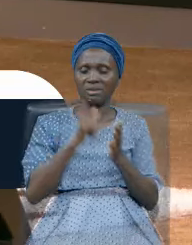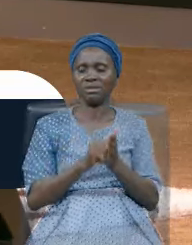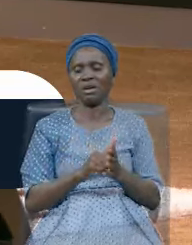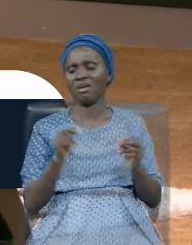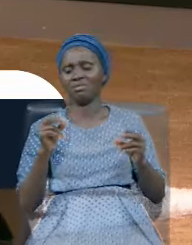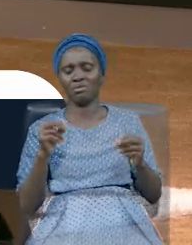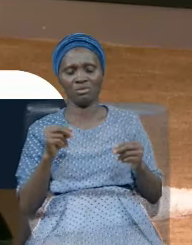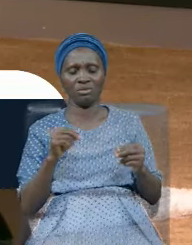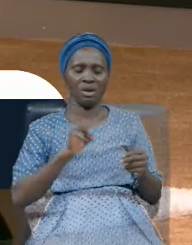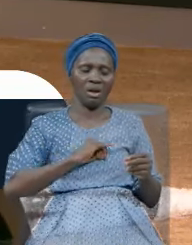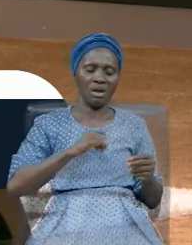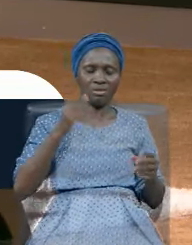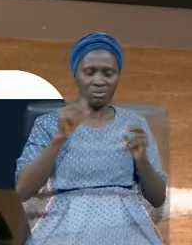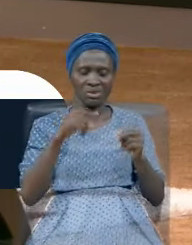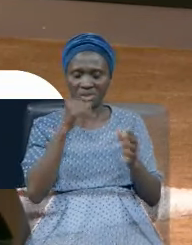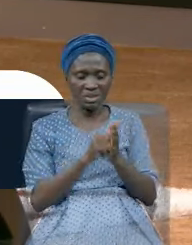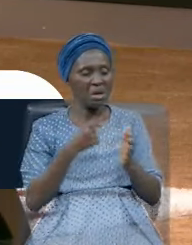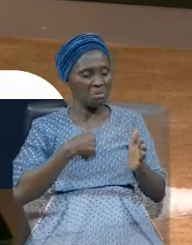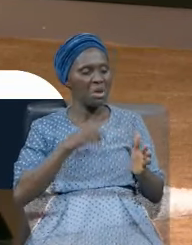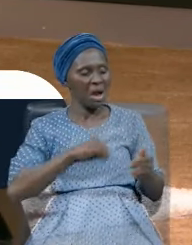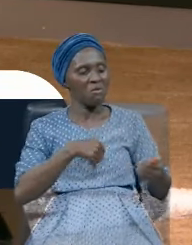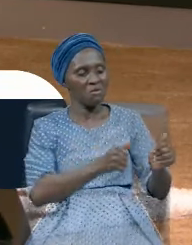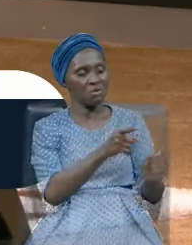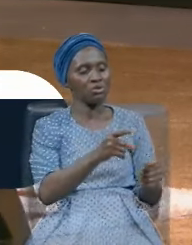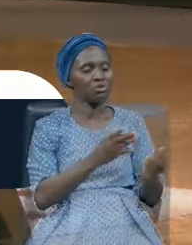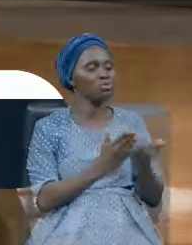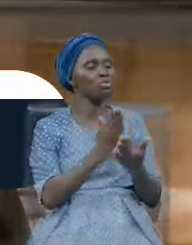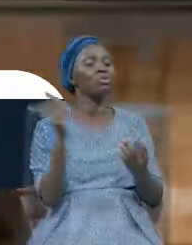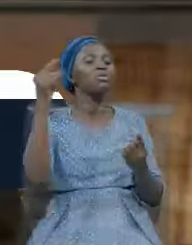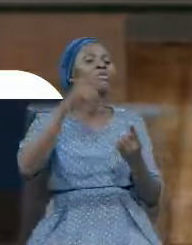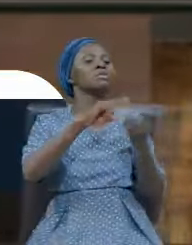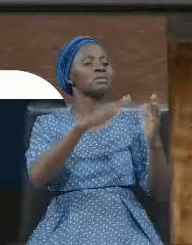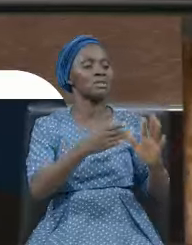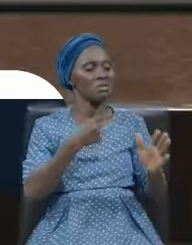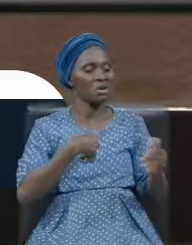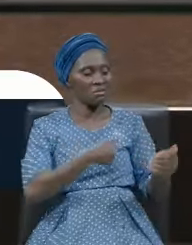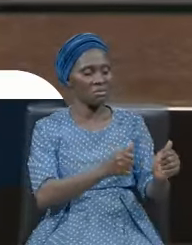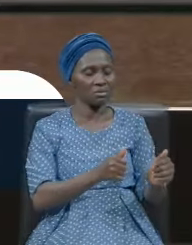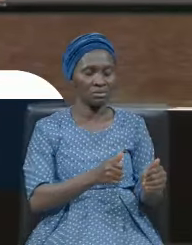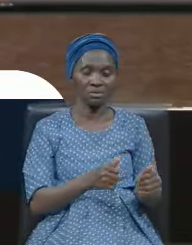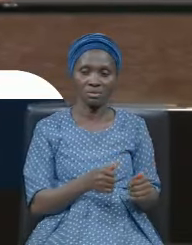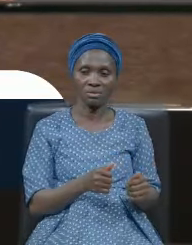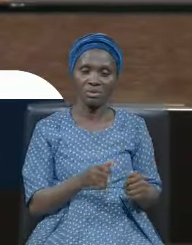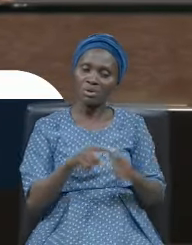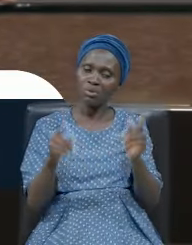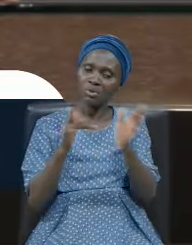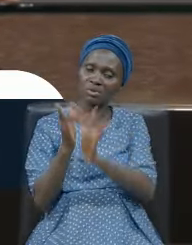I will follow you, through unto death. Pray,